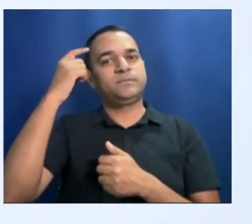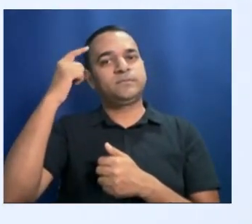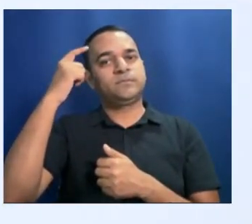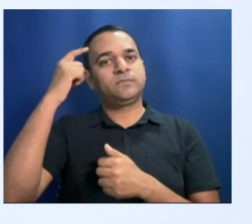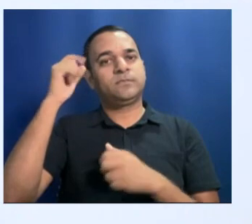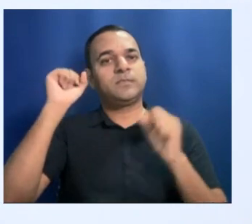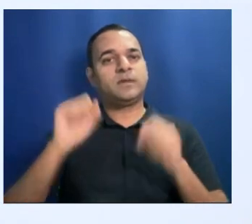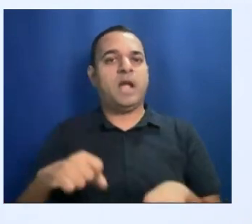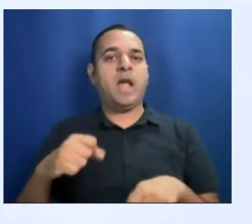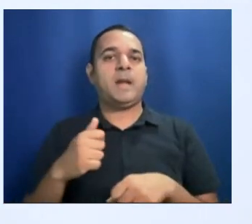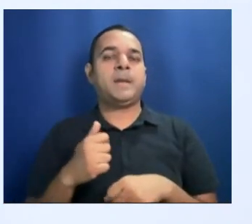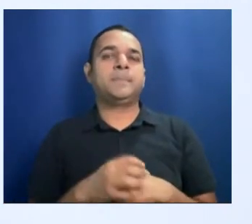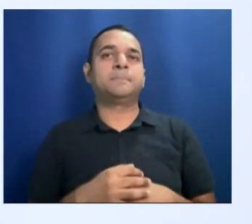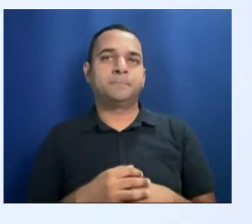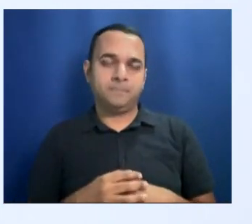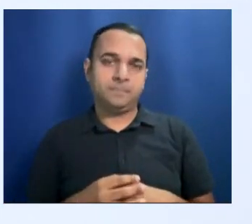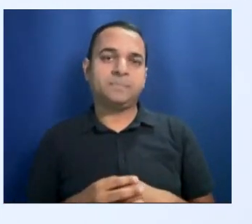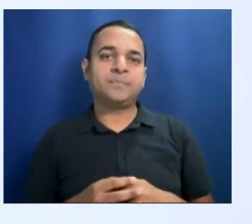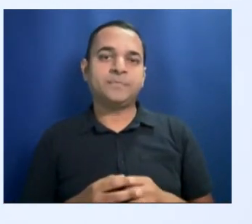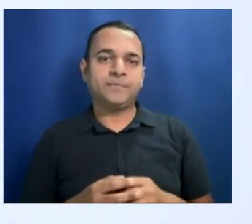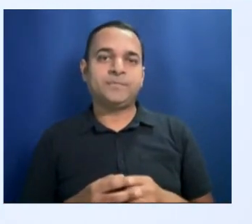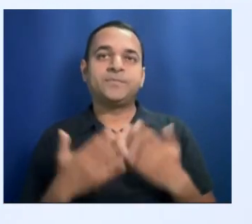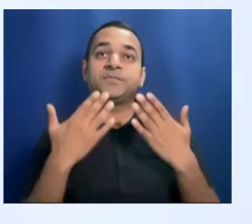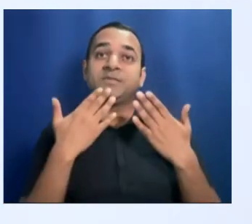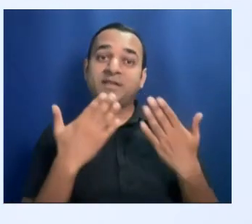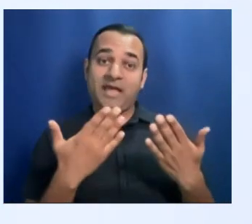a break of several minutes, and we will come